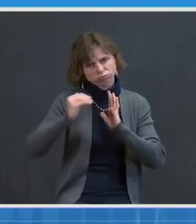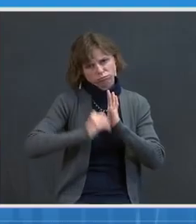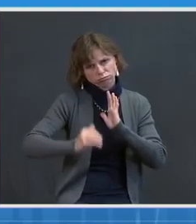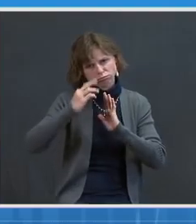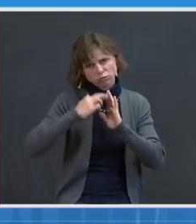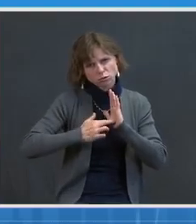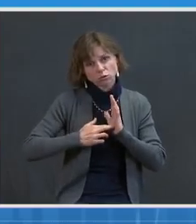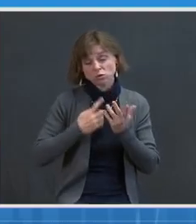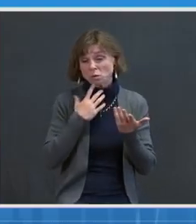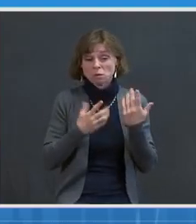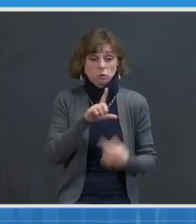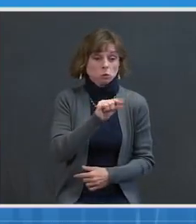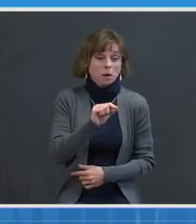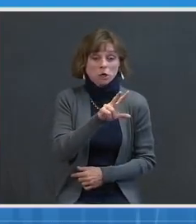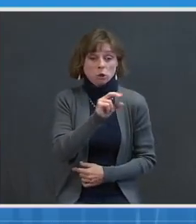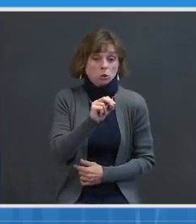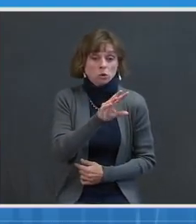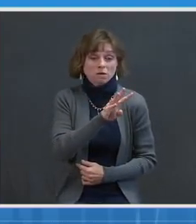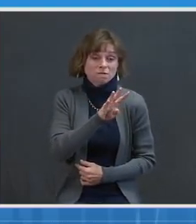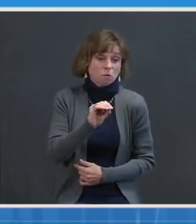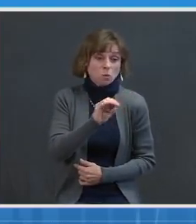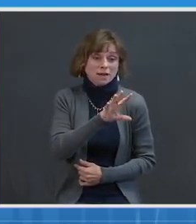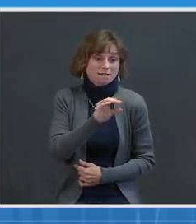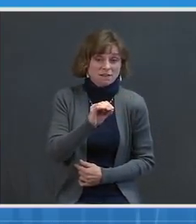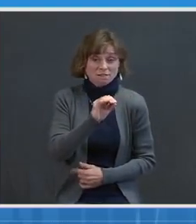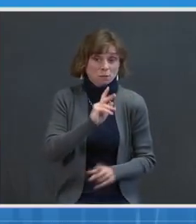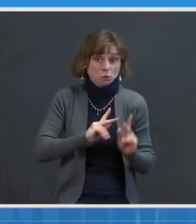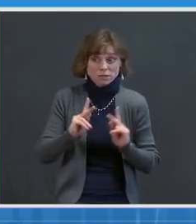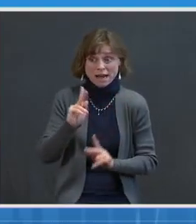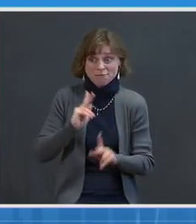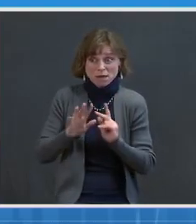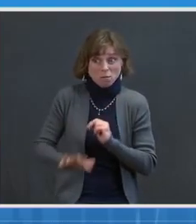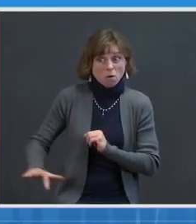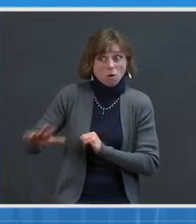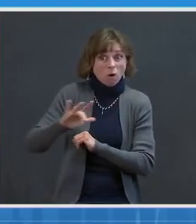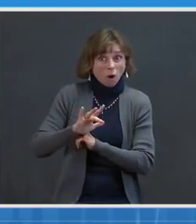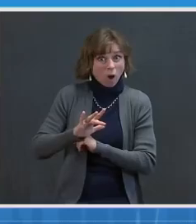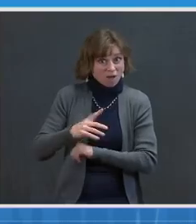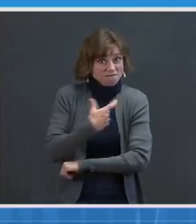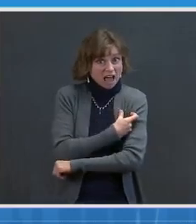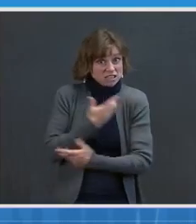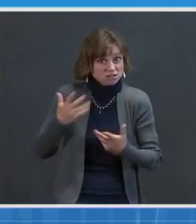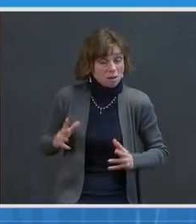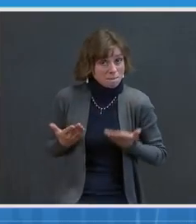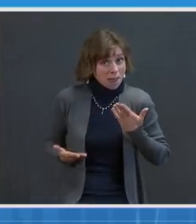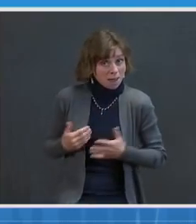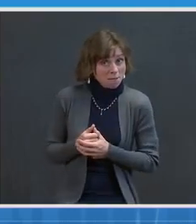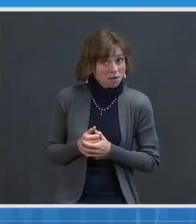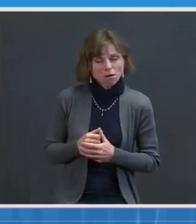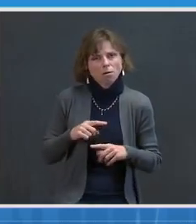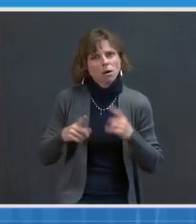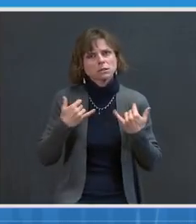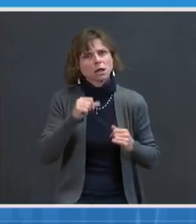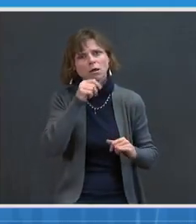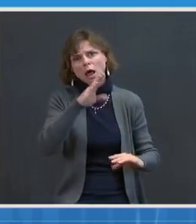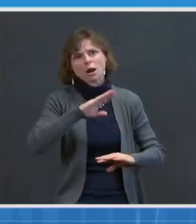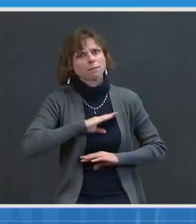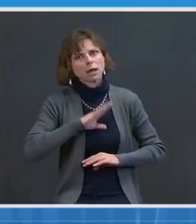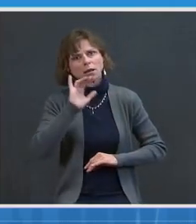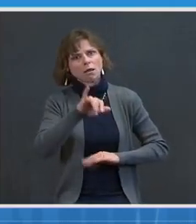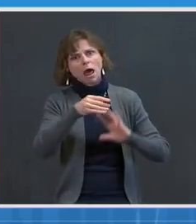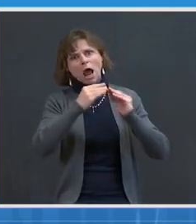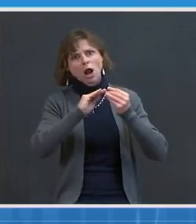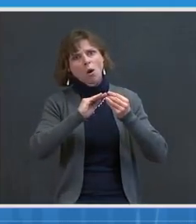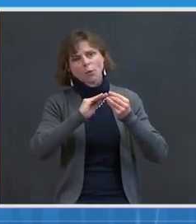50% of the people vaccinated, not yet quite meet the empiric number that we're talking about, and still